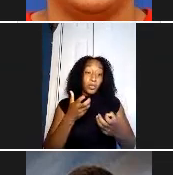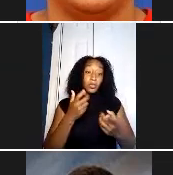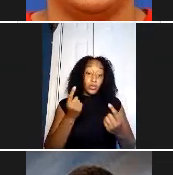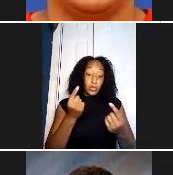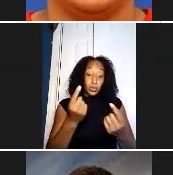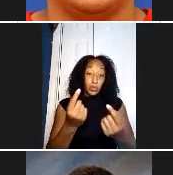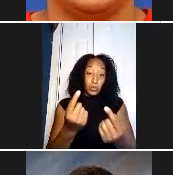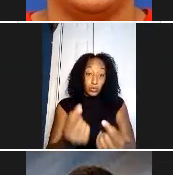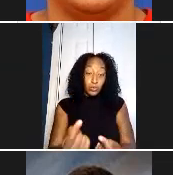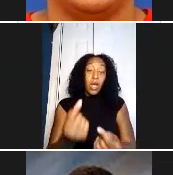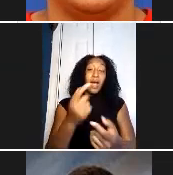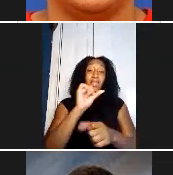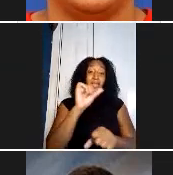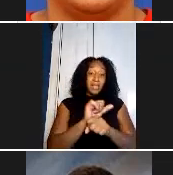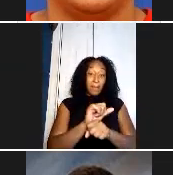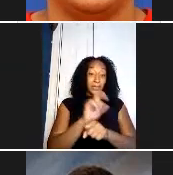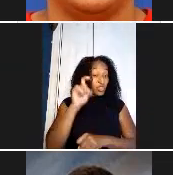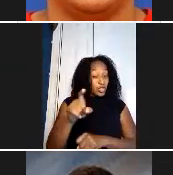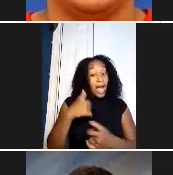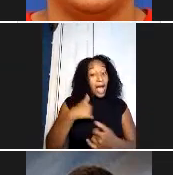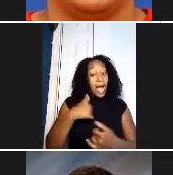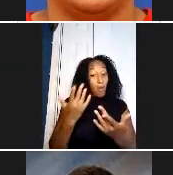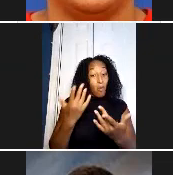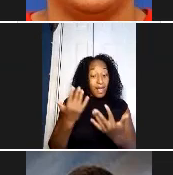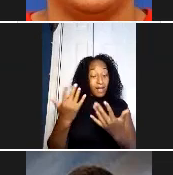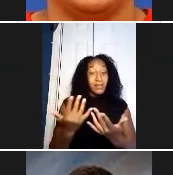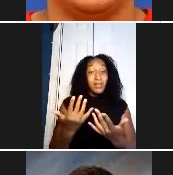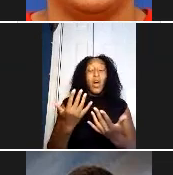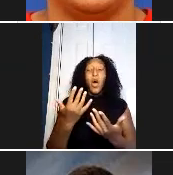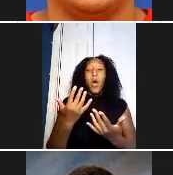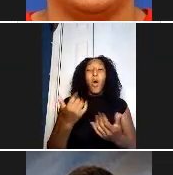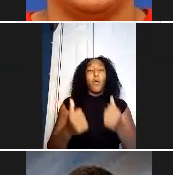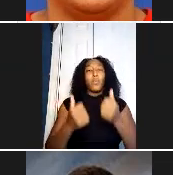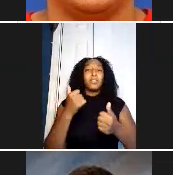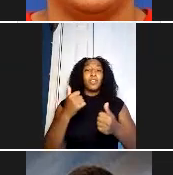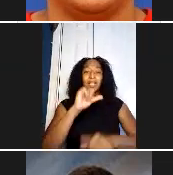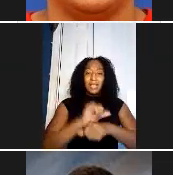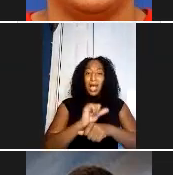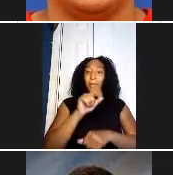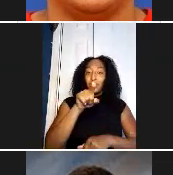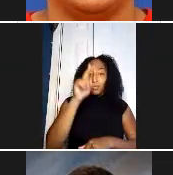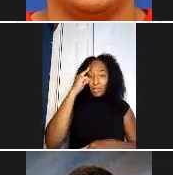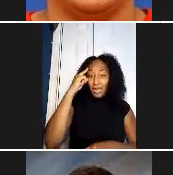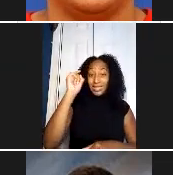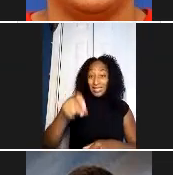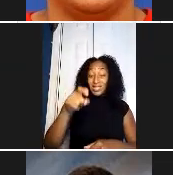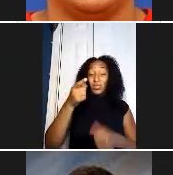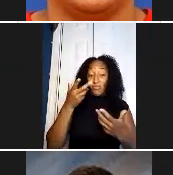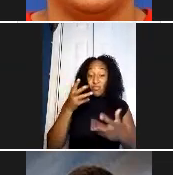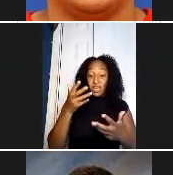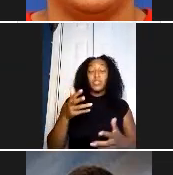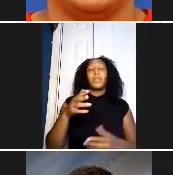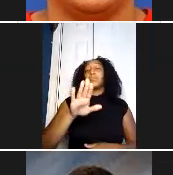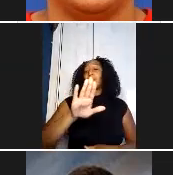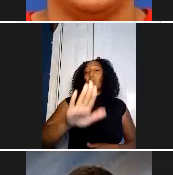Wednesday? Which assignment would you consider to do today or tomorrow? I leave that up to the students'